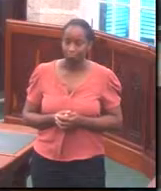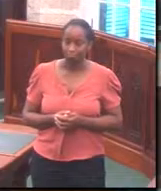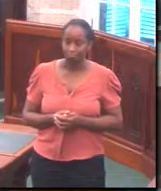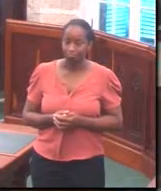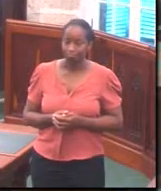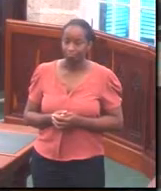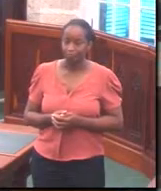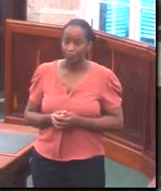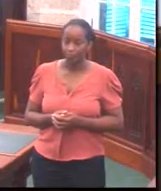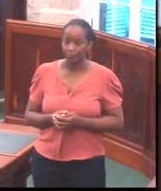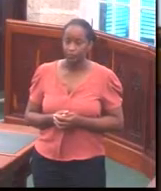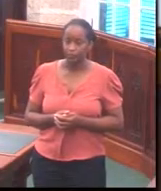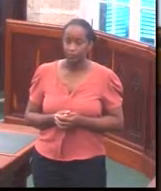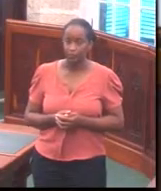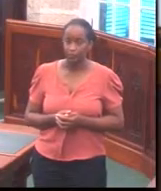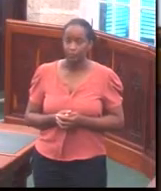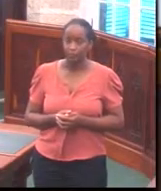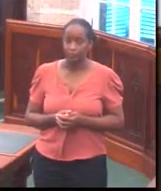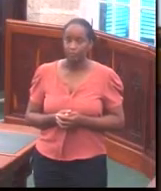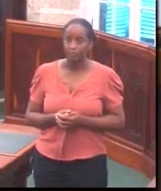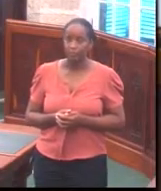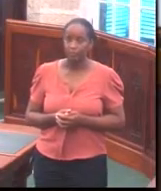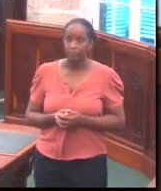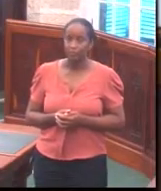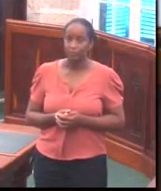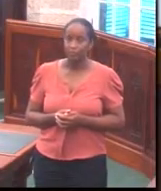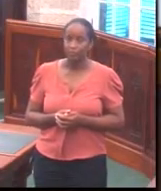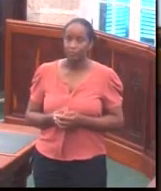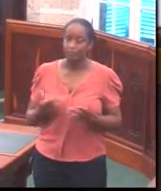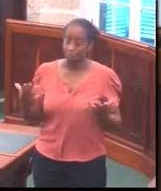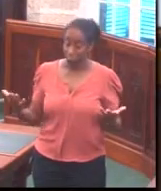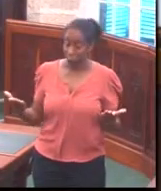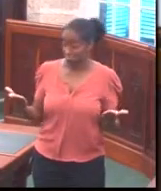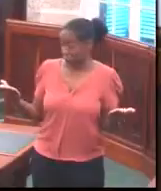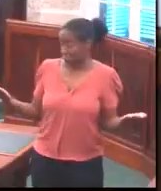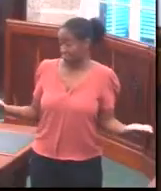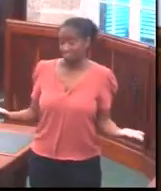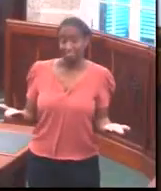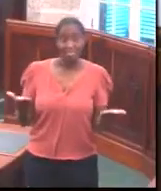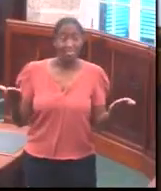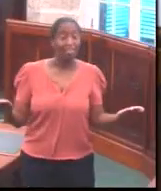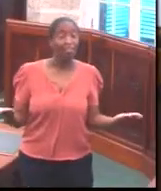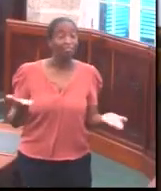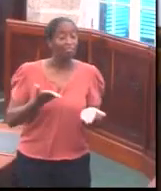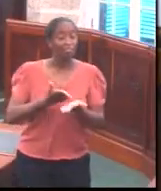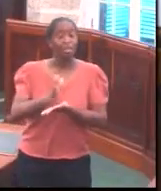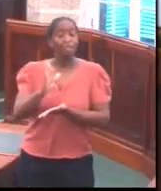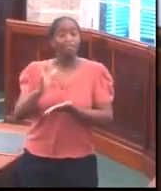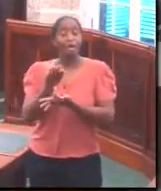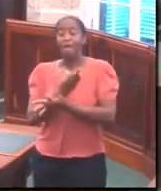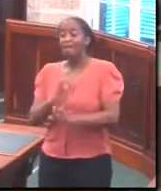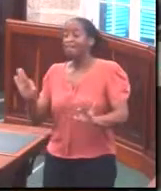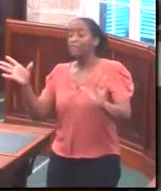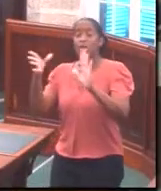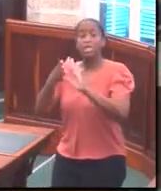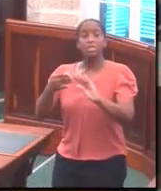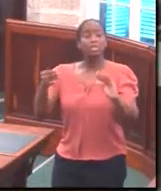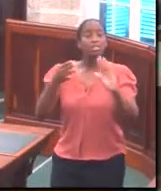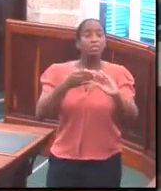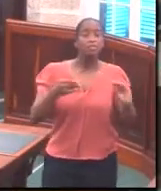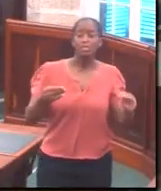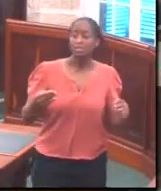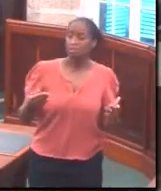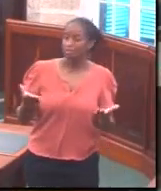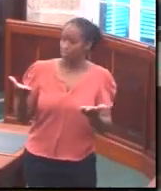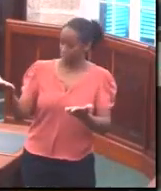to trample upon the right to freedom of speech in here. This is a parliament. Well, no, by controlling here.